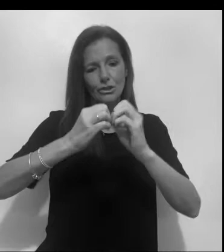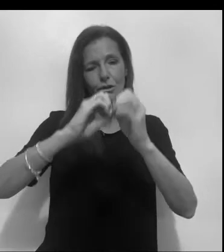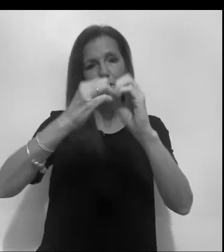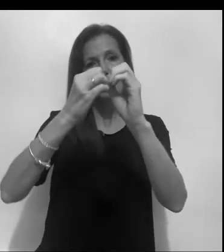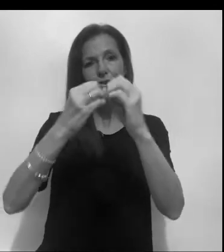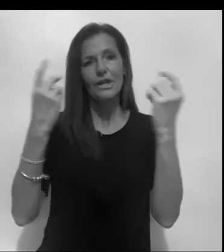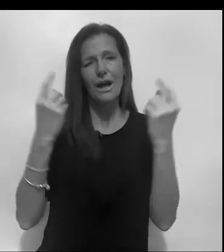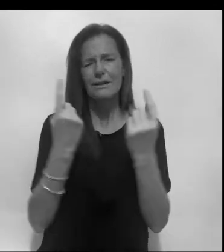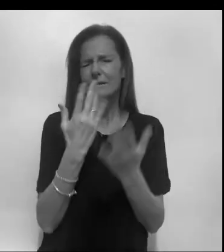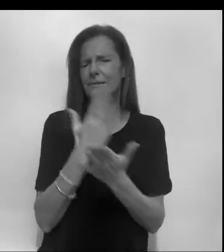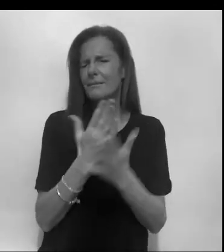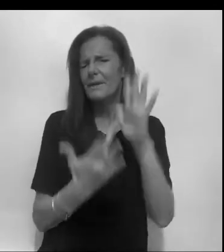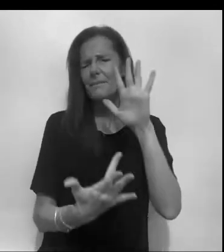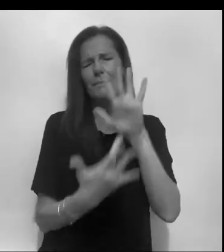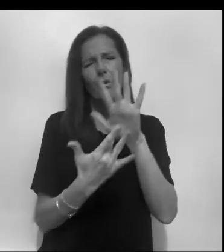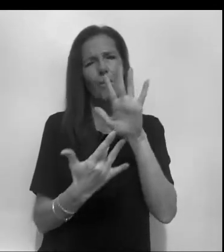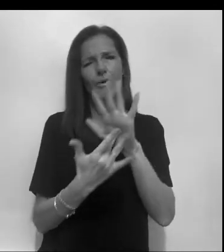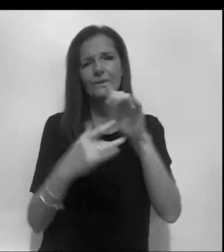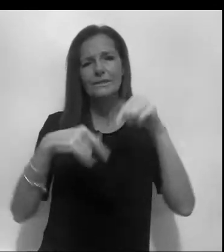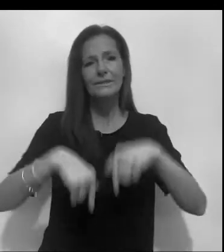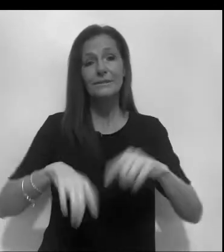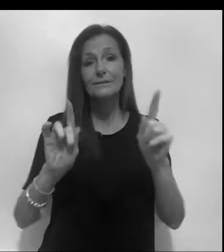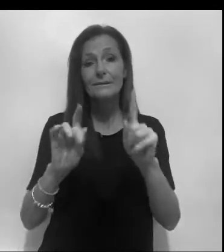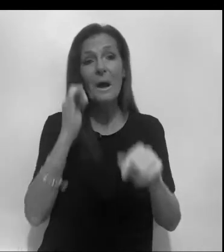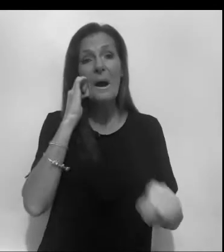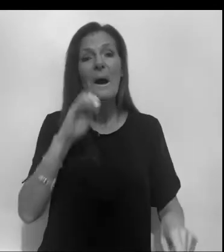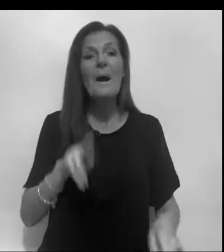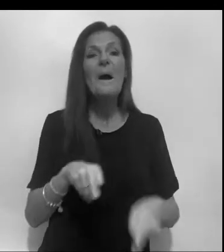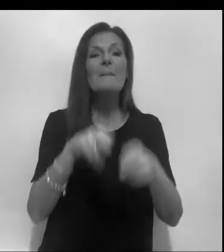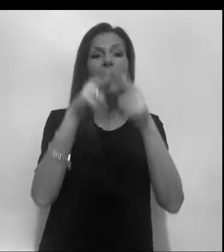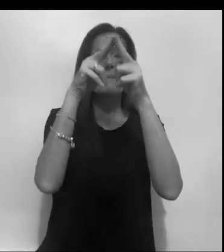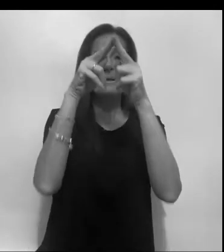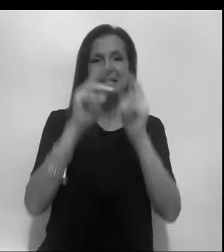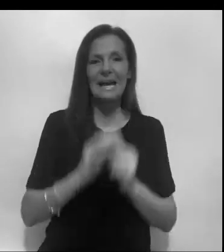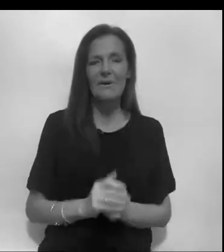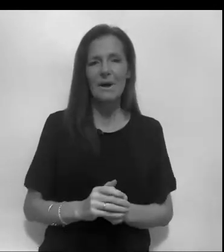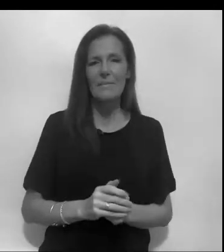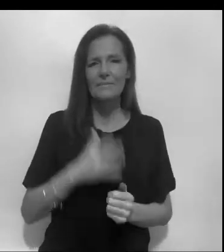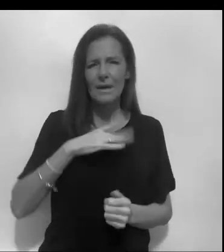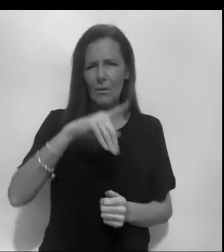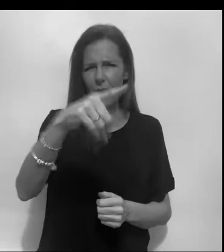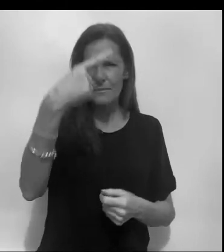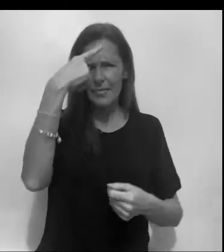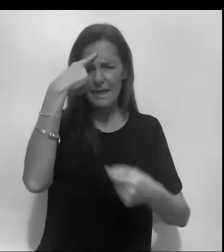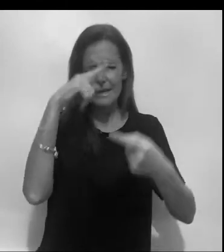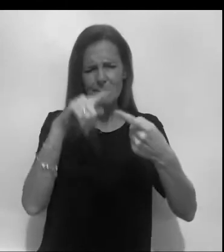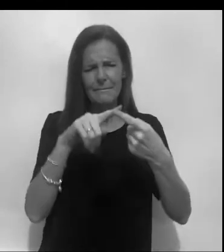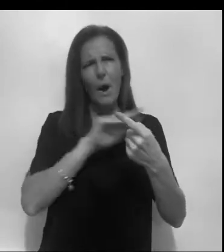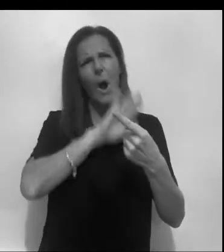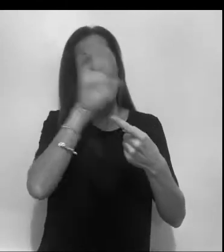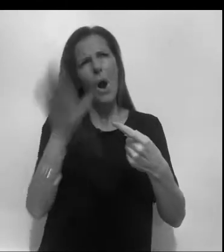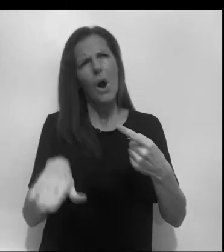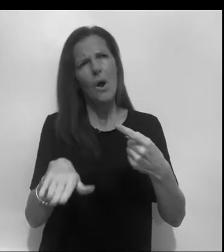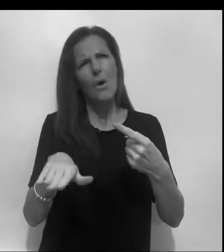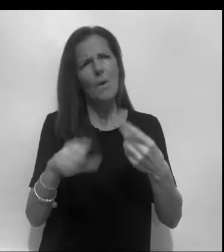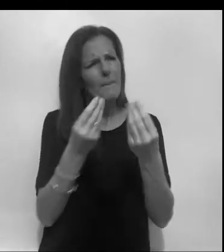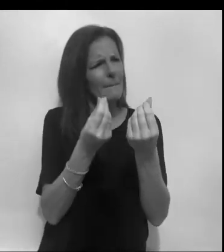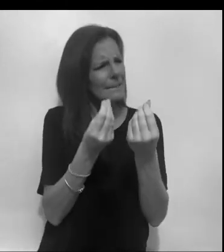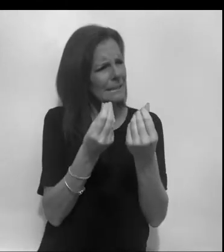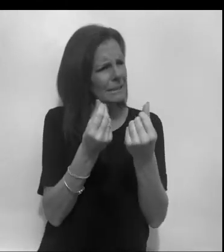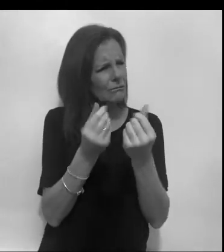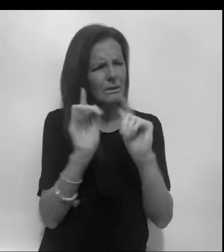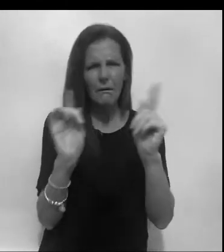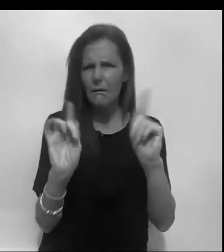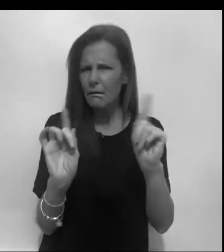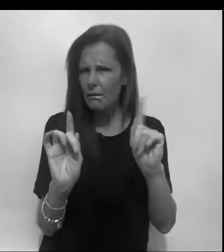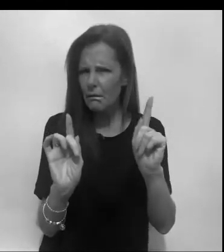Blackpool Tower. For this challenge, I want you to think about what materials you have at home and how you can experiment with them